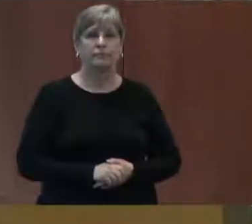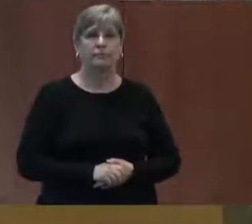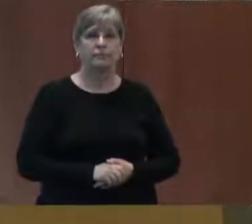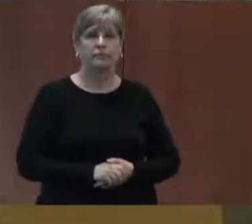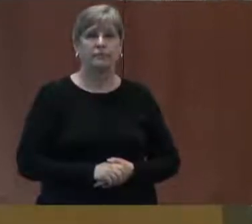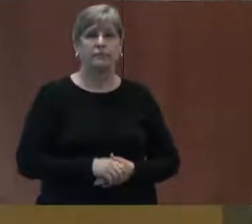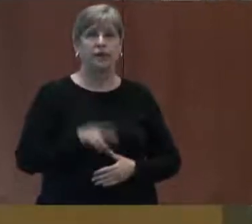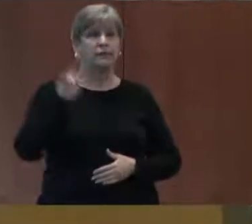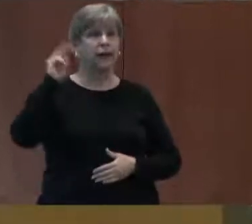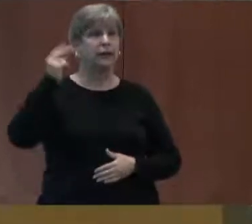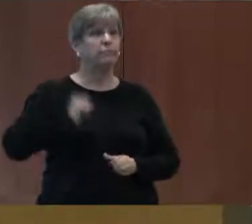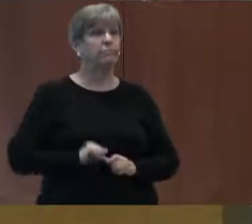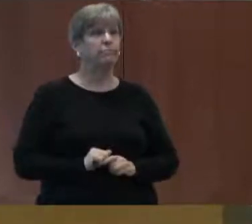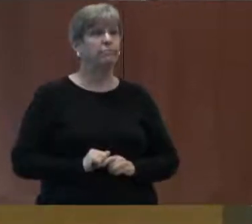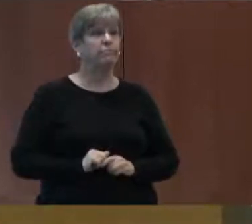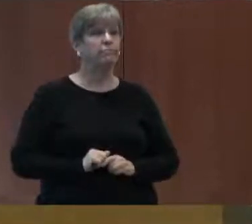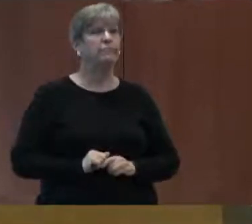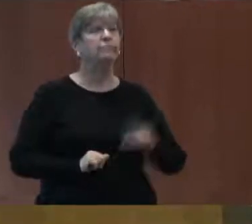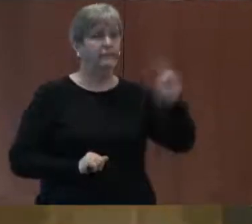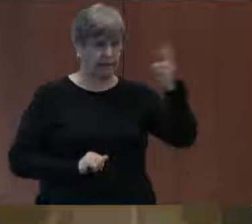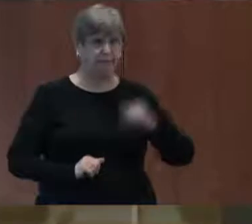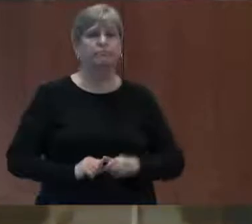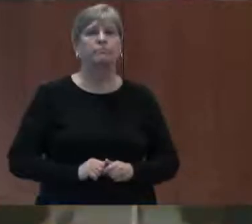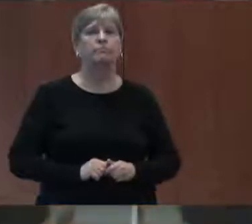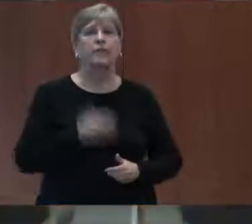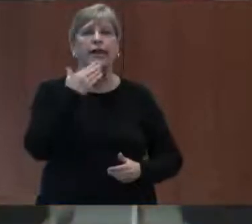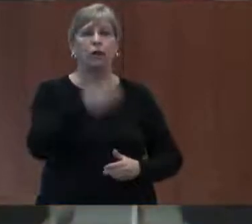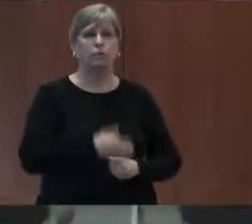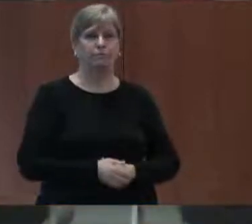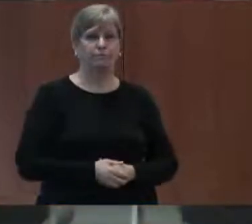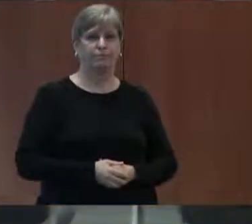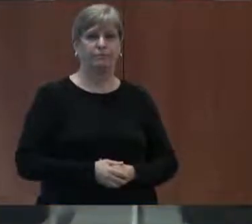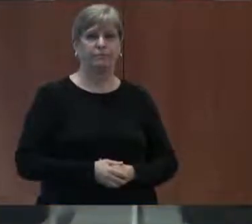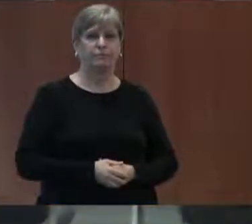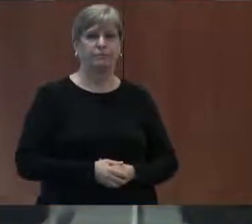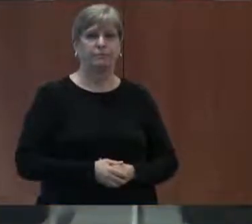Is there a second? Second. Thank you.